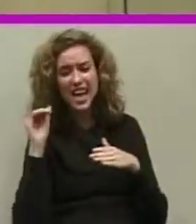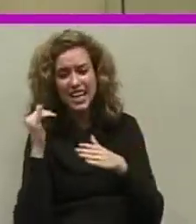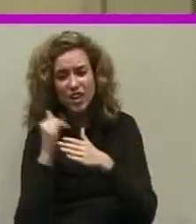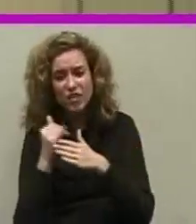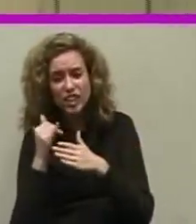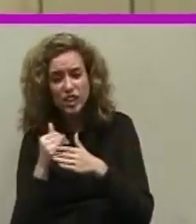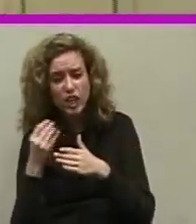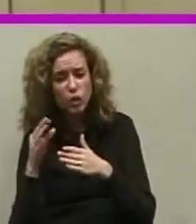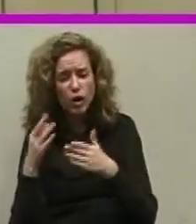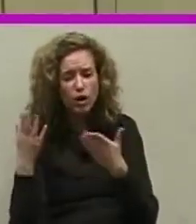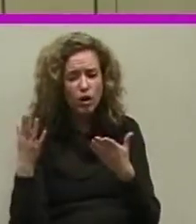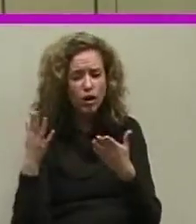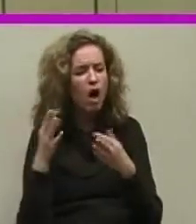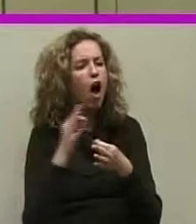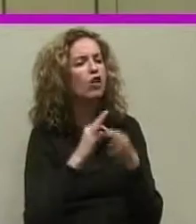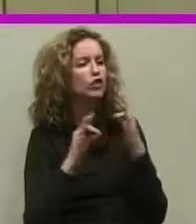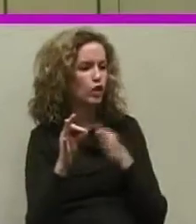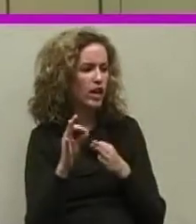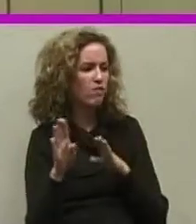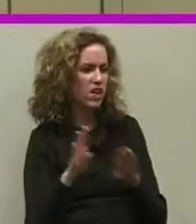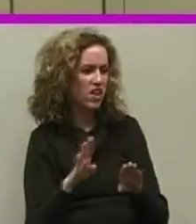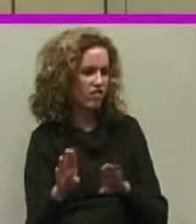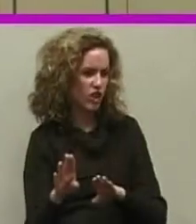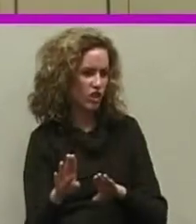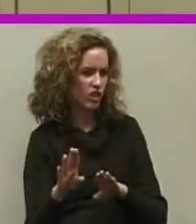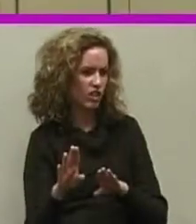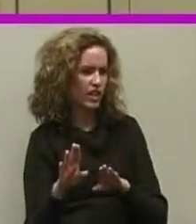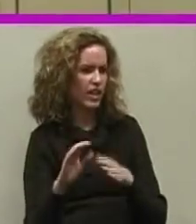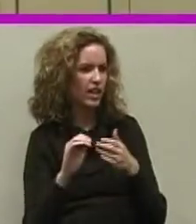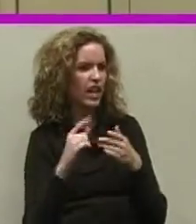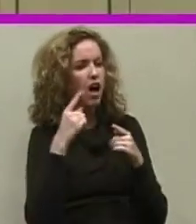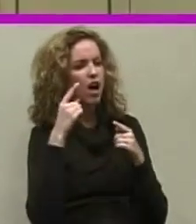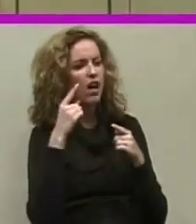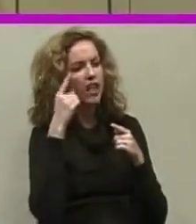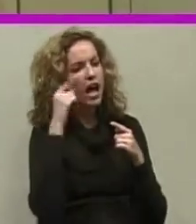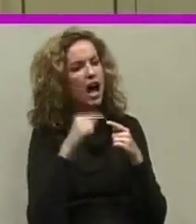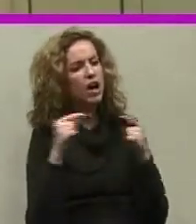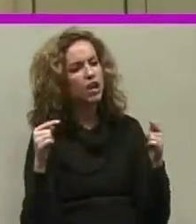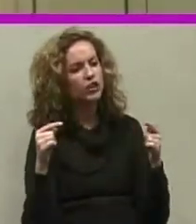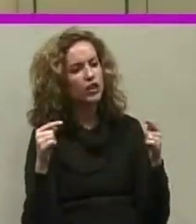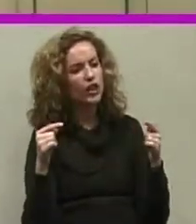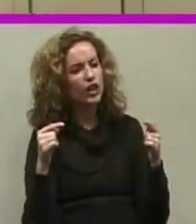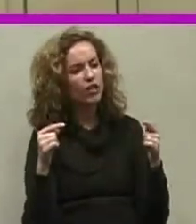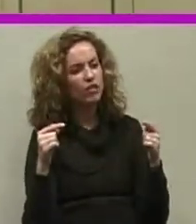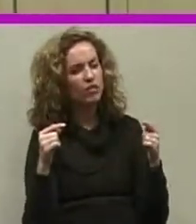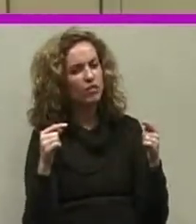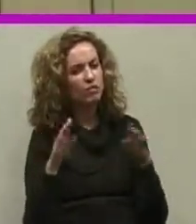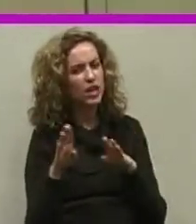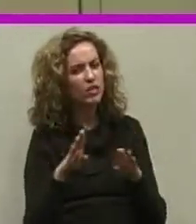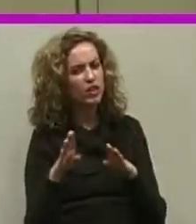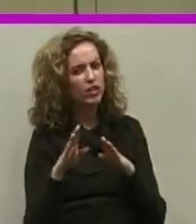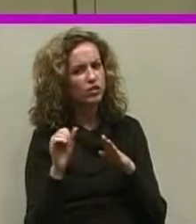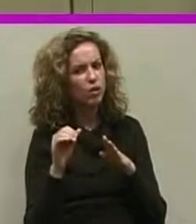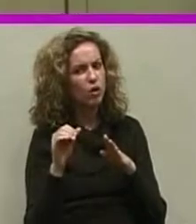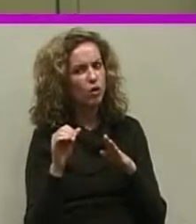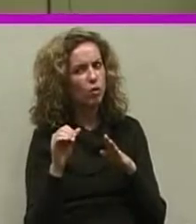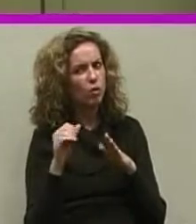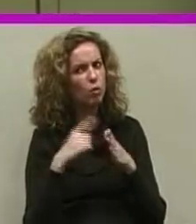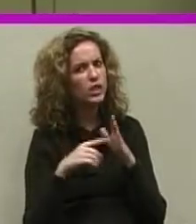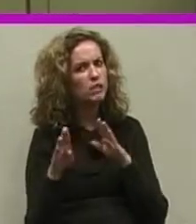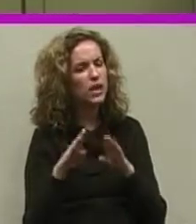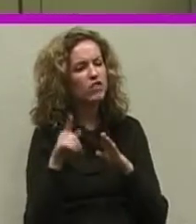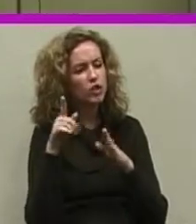One of the alternative behaviors that we can be looking at. So leadership, I'm just thinking, you're right. Leadership, so leadership, well, what are the behavior you